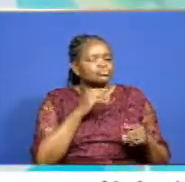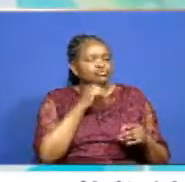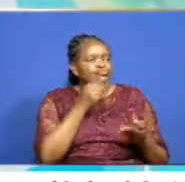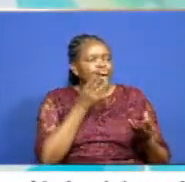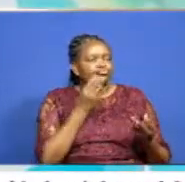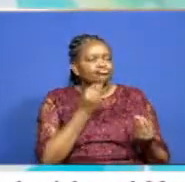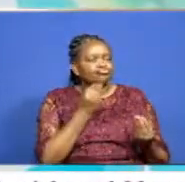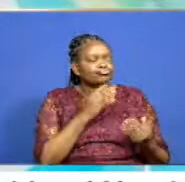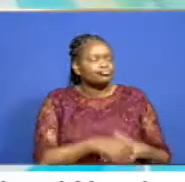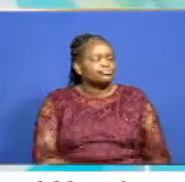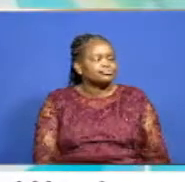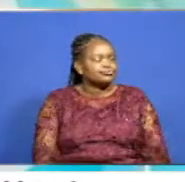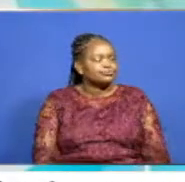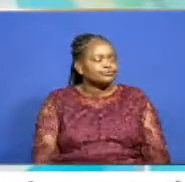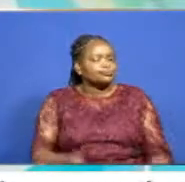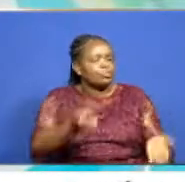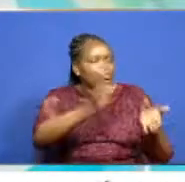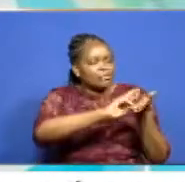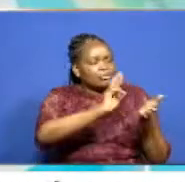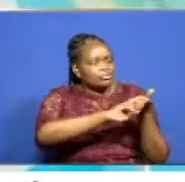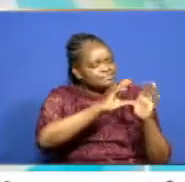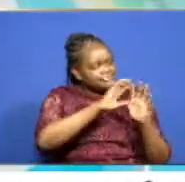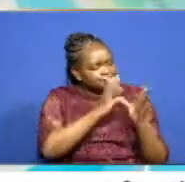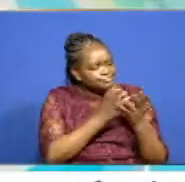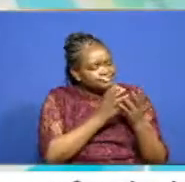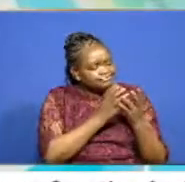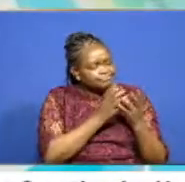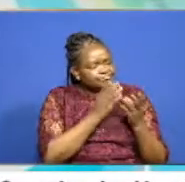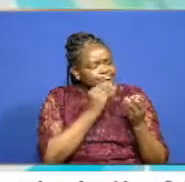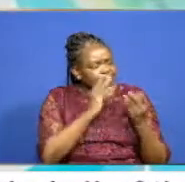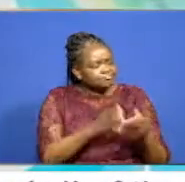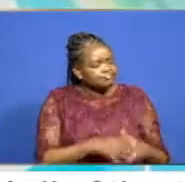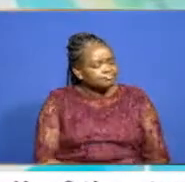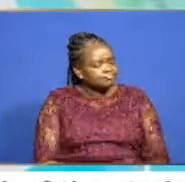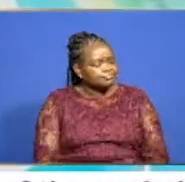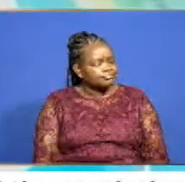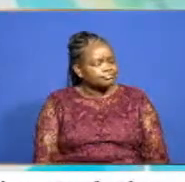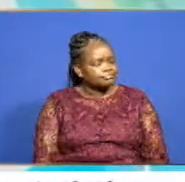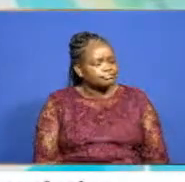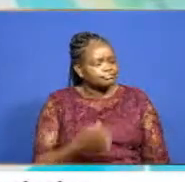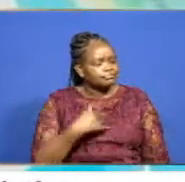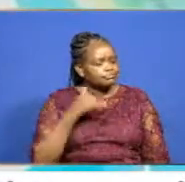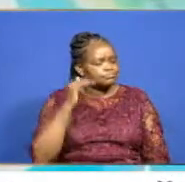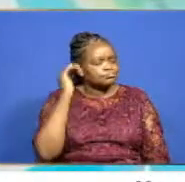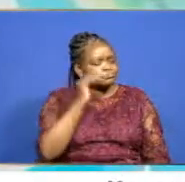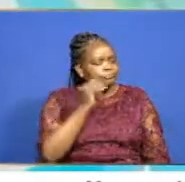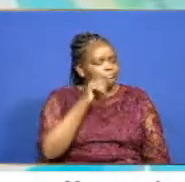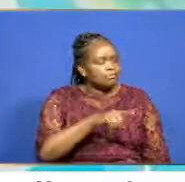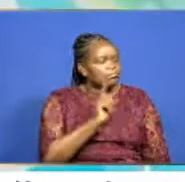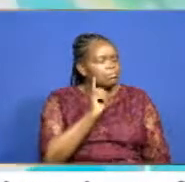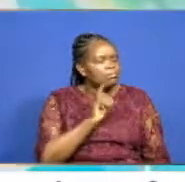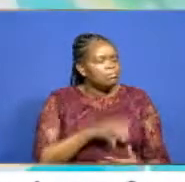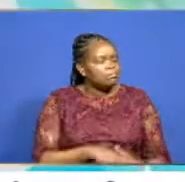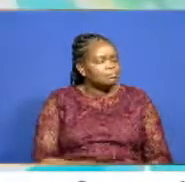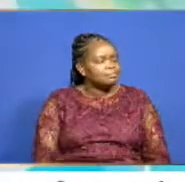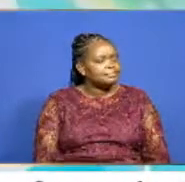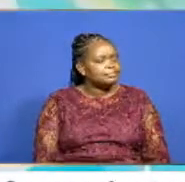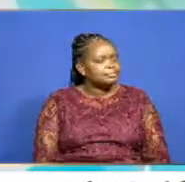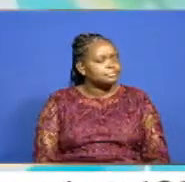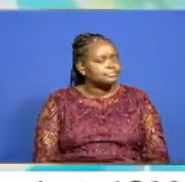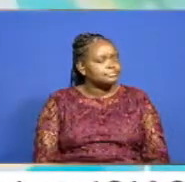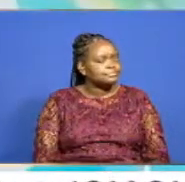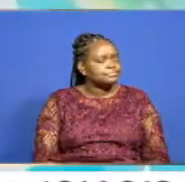about repetition. I want us to ask ourselves very